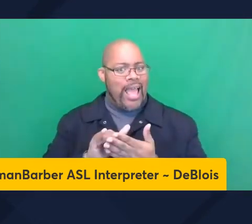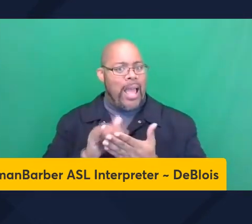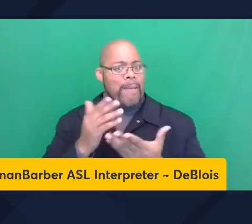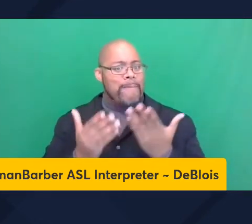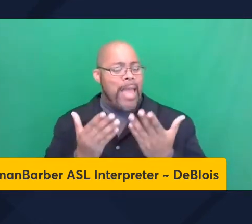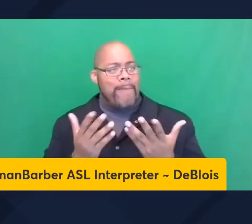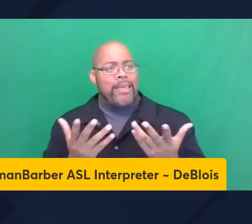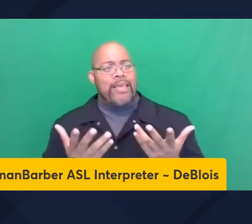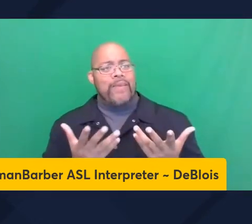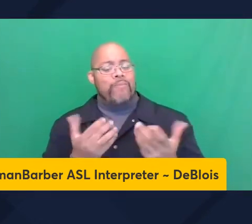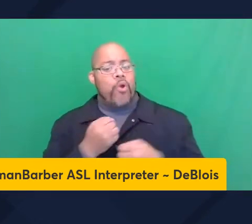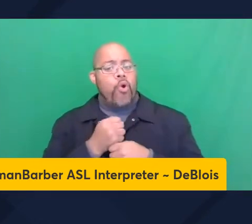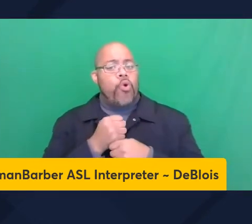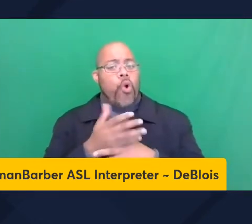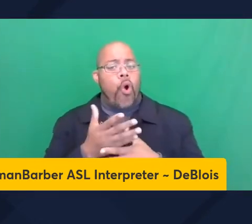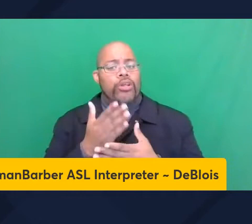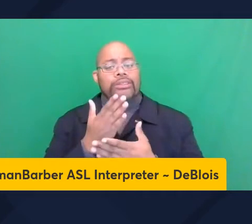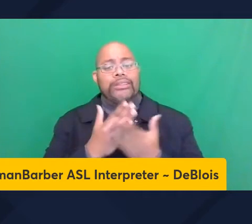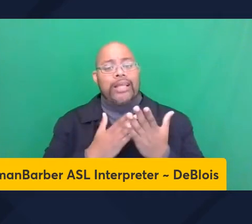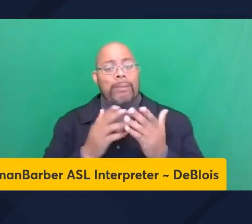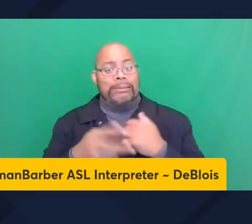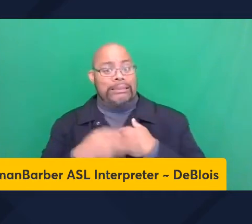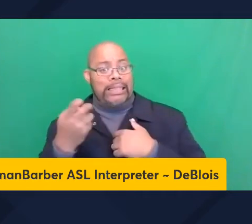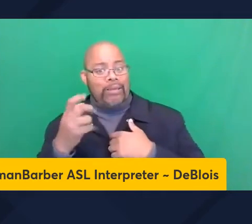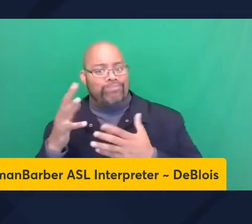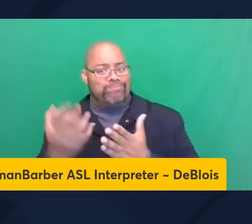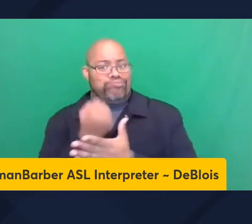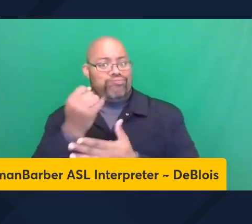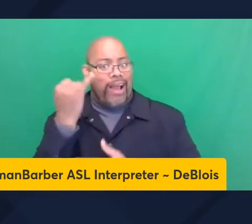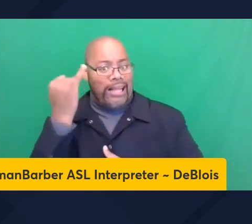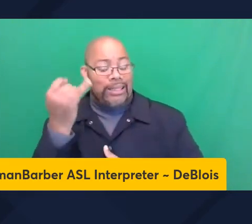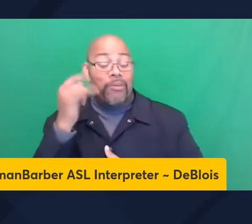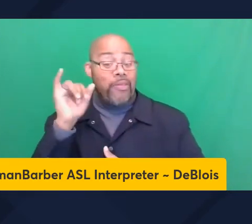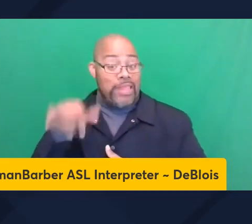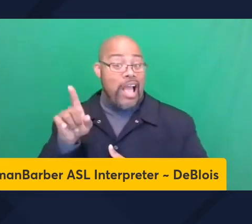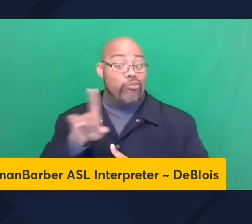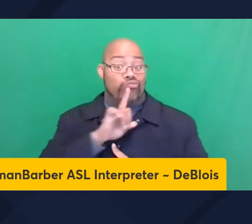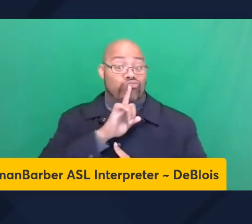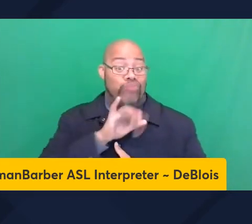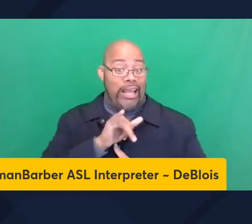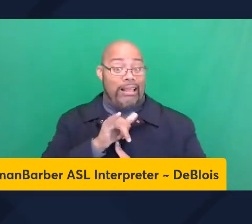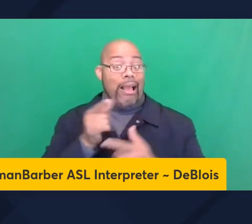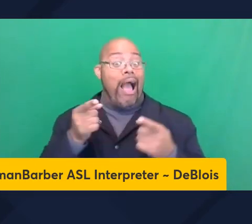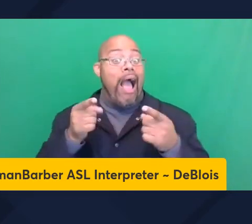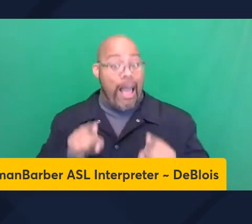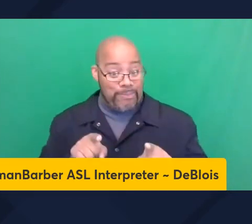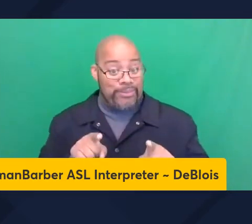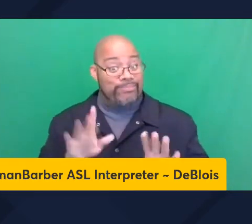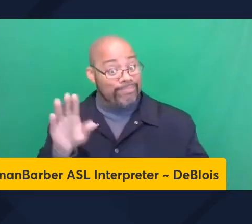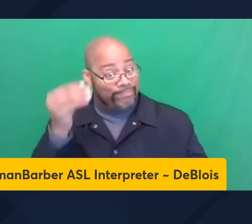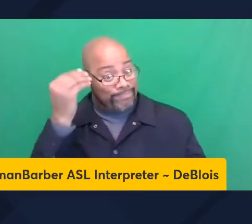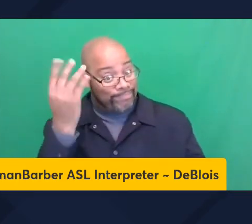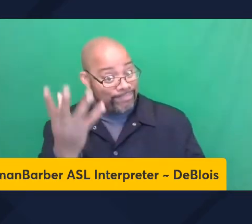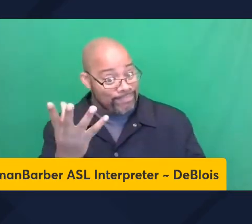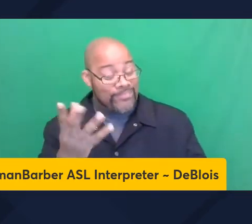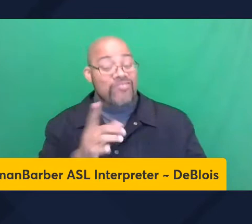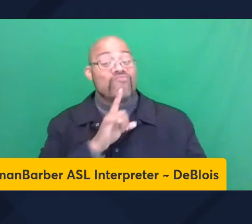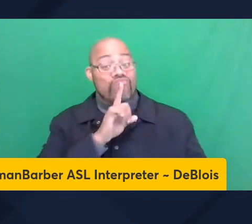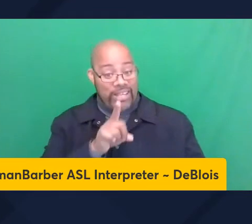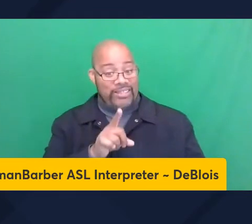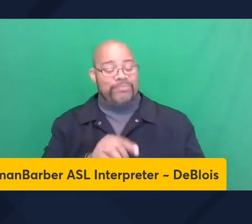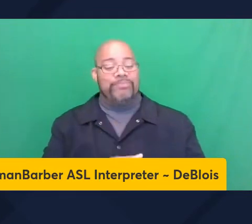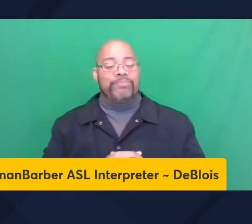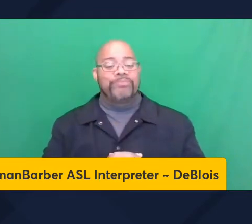may cause somebody to steal or scoop your idea, because this really happens. This really does